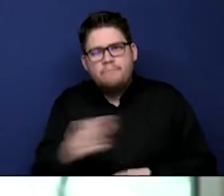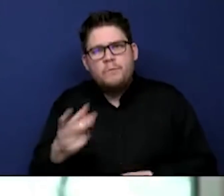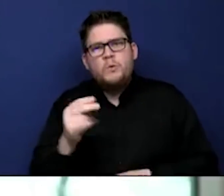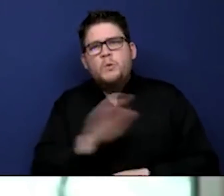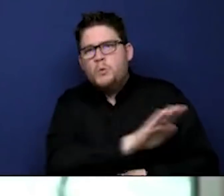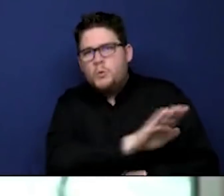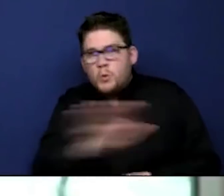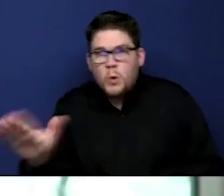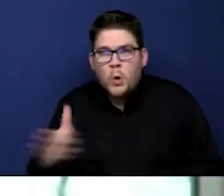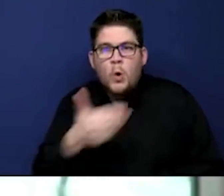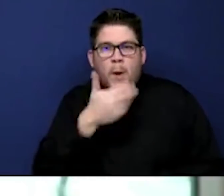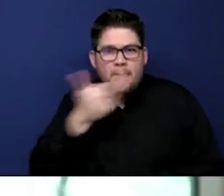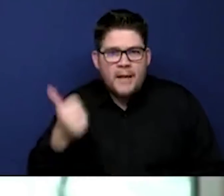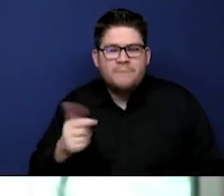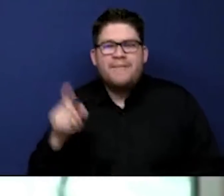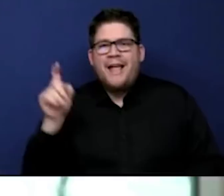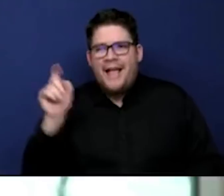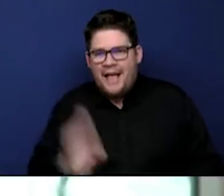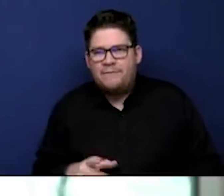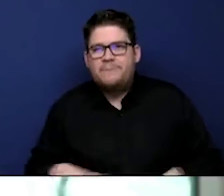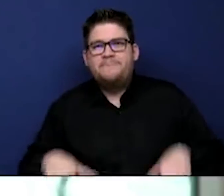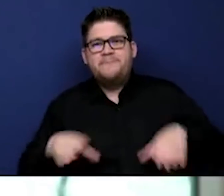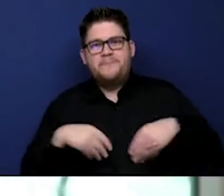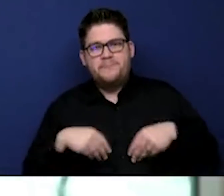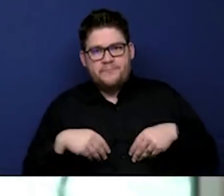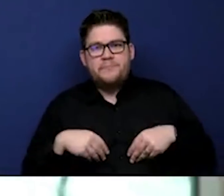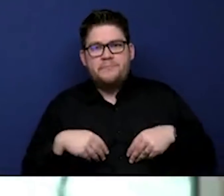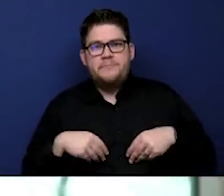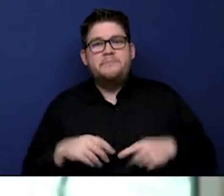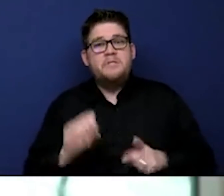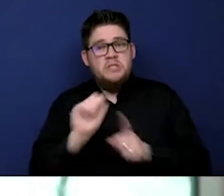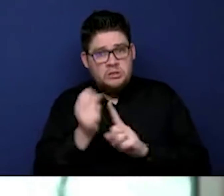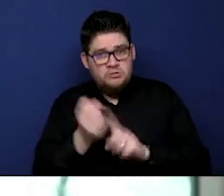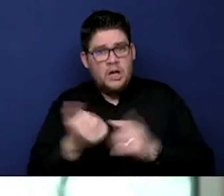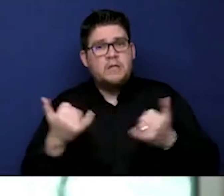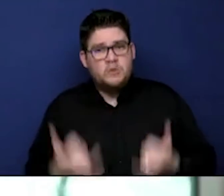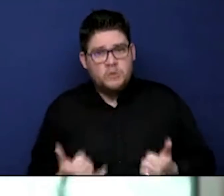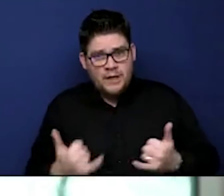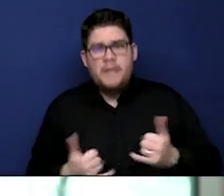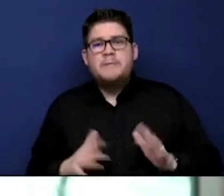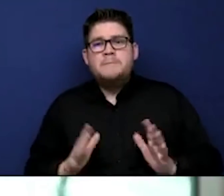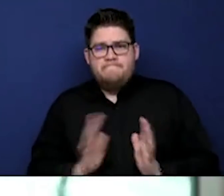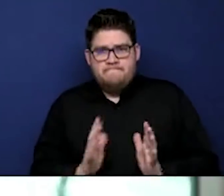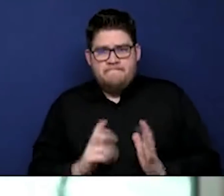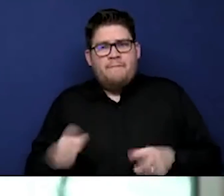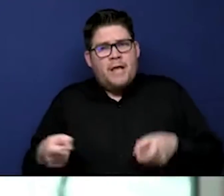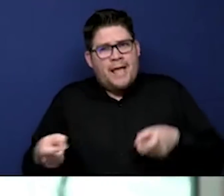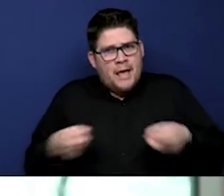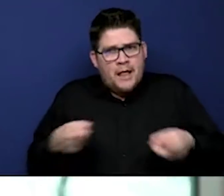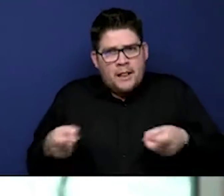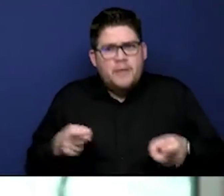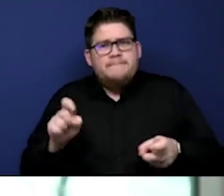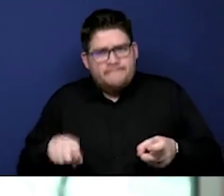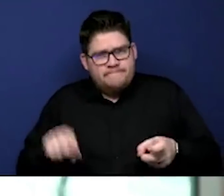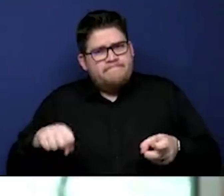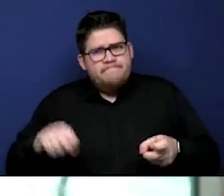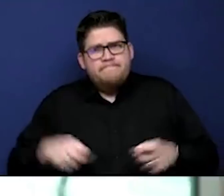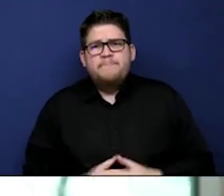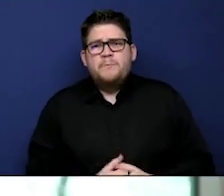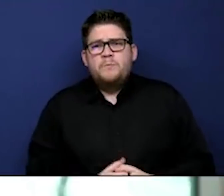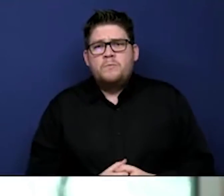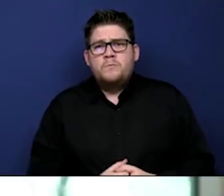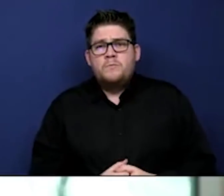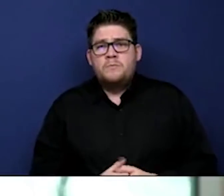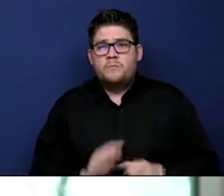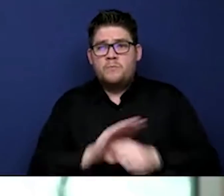all wish it to be different, but we need to deal with what we have in front of us today. The virus is